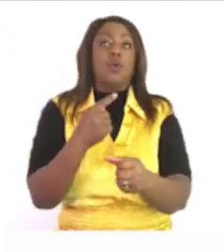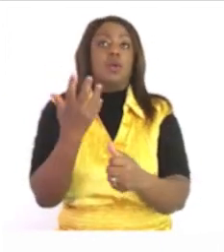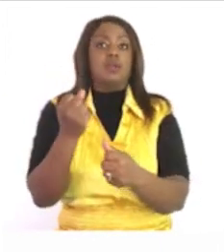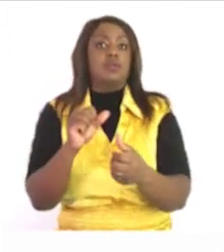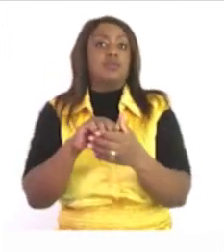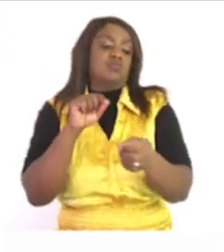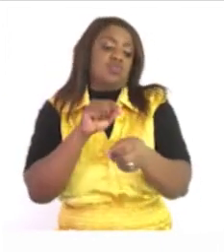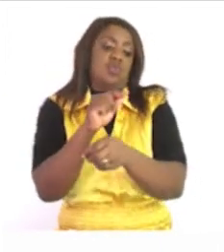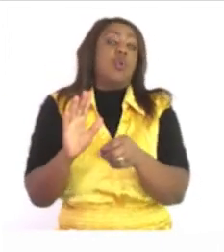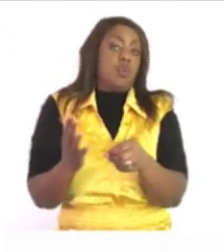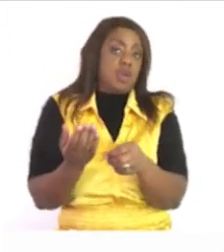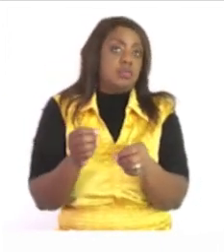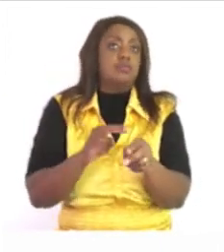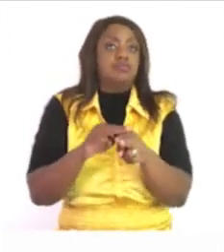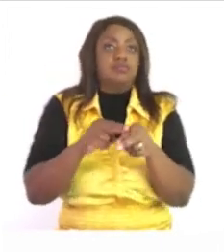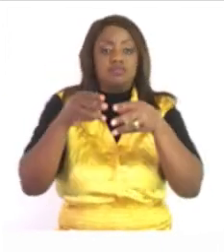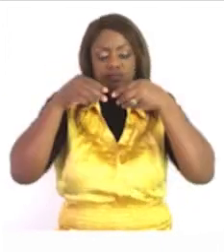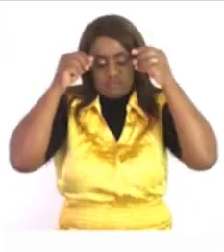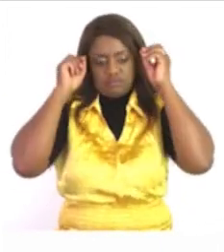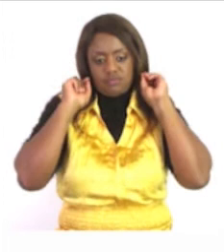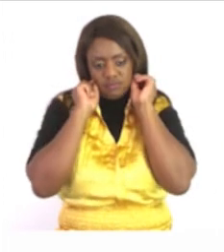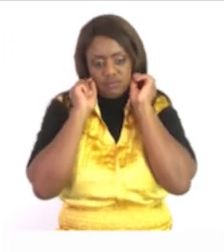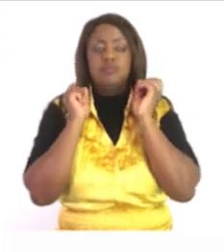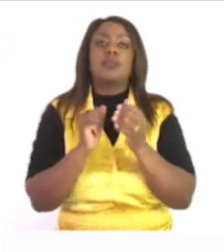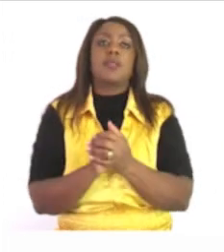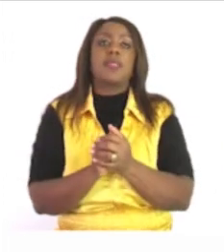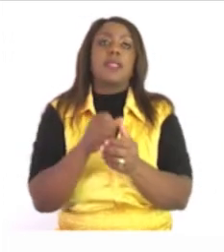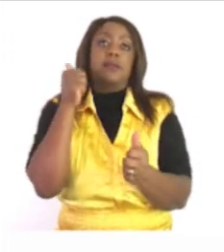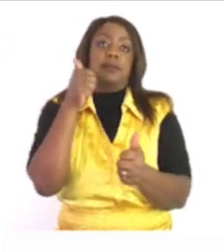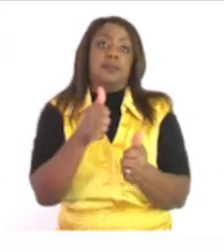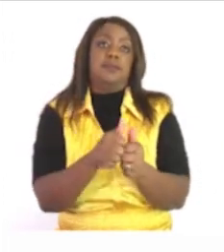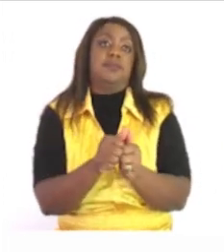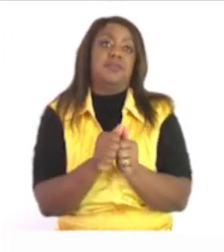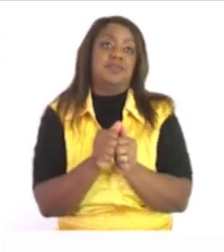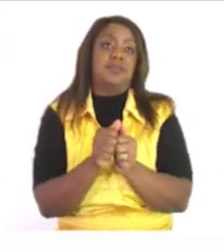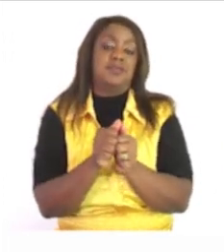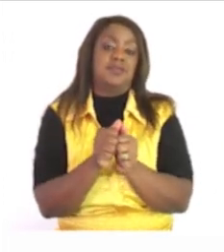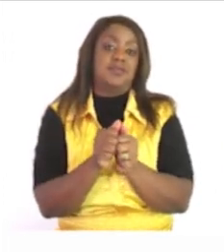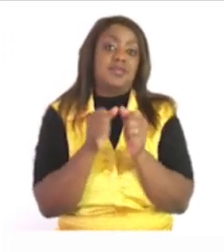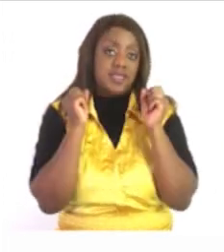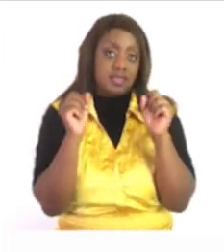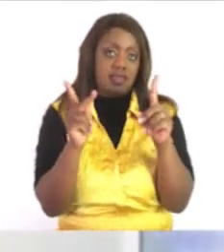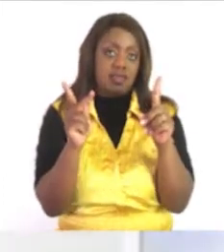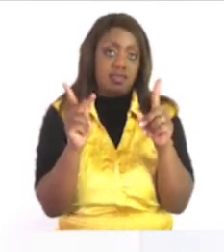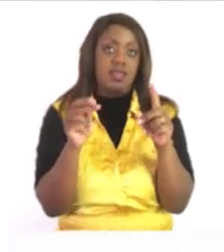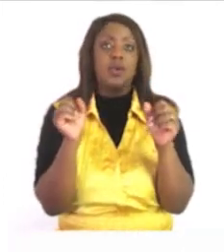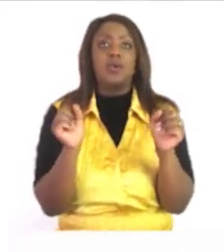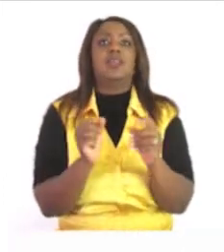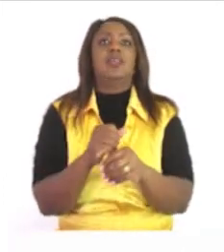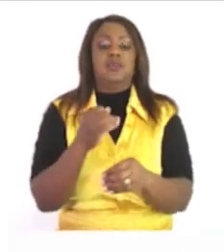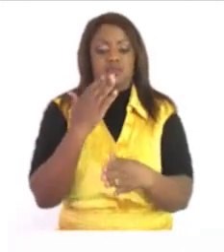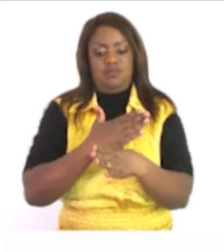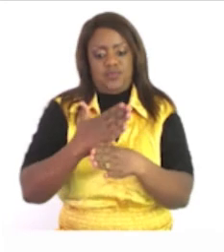shops. Okay, let us look at the activity on page 22.